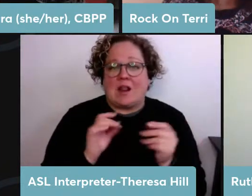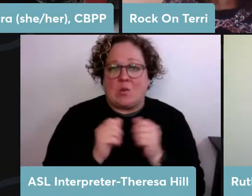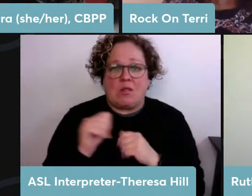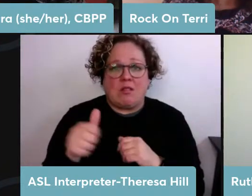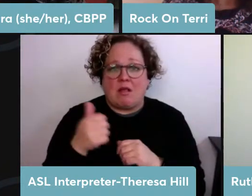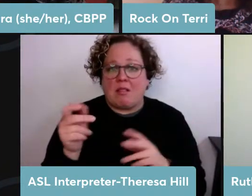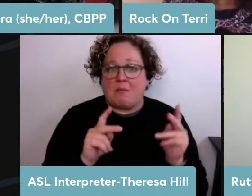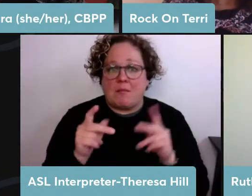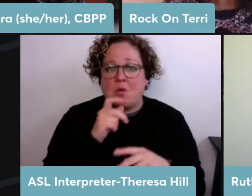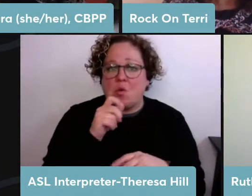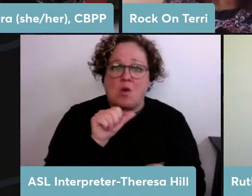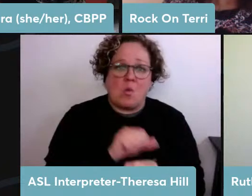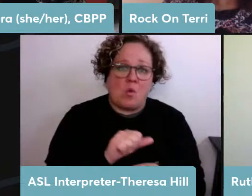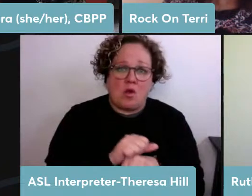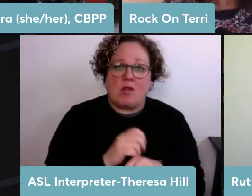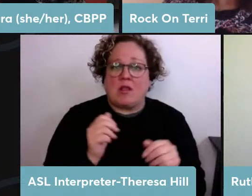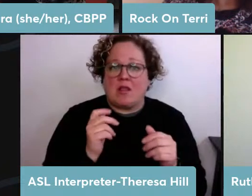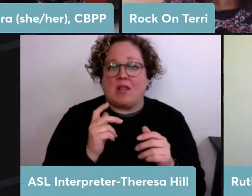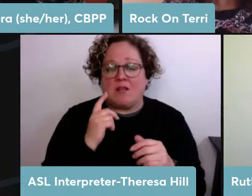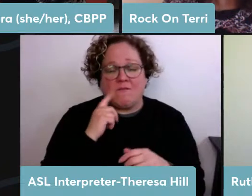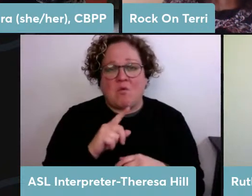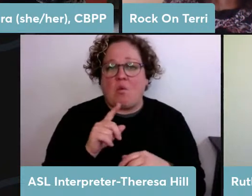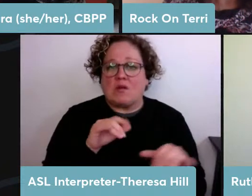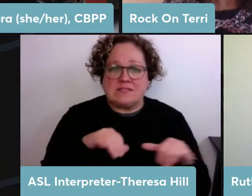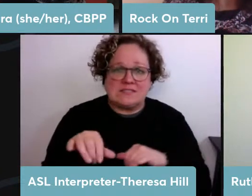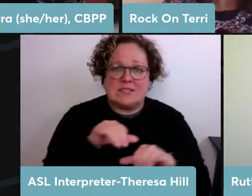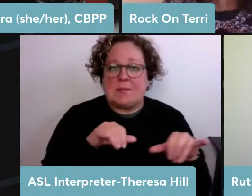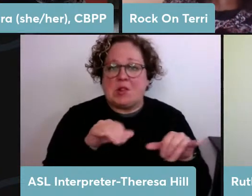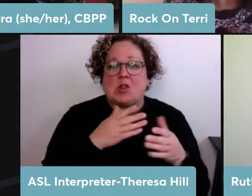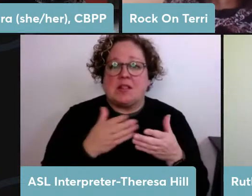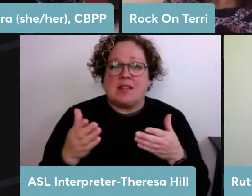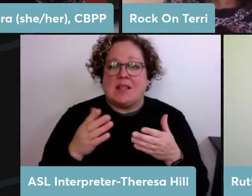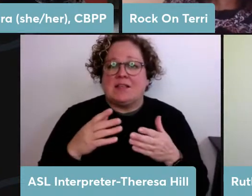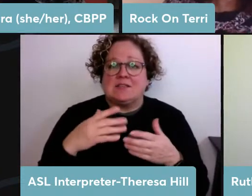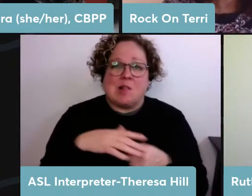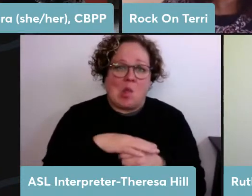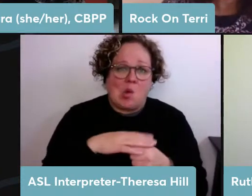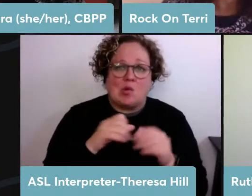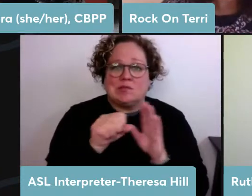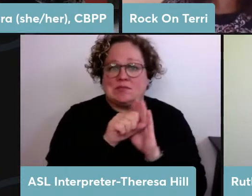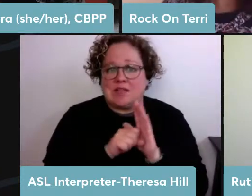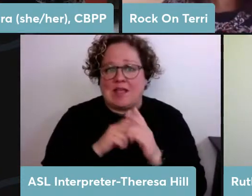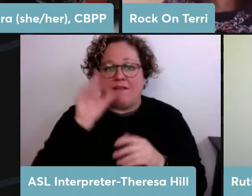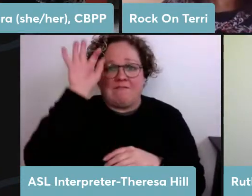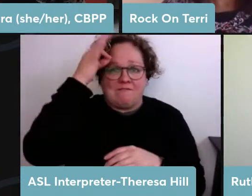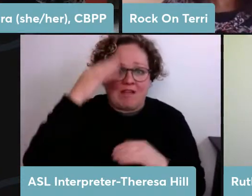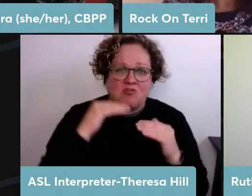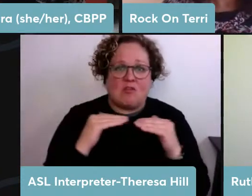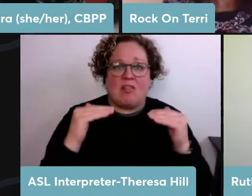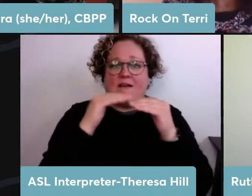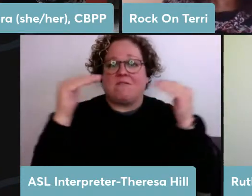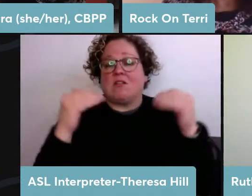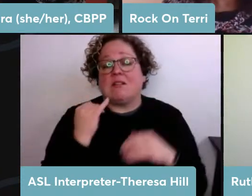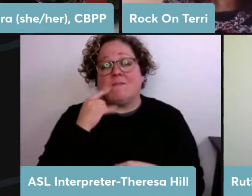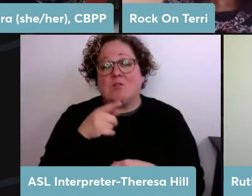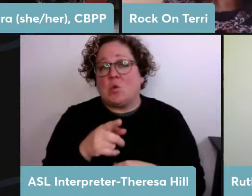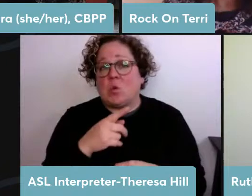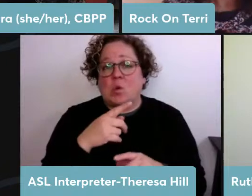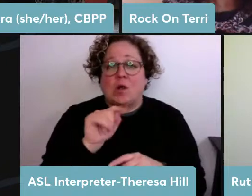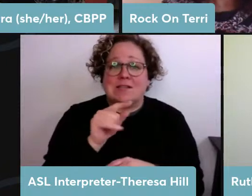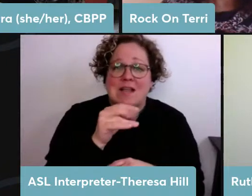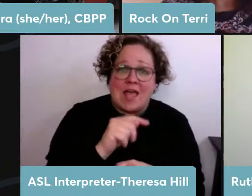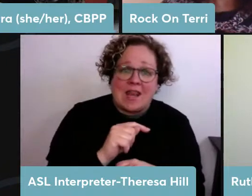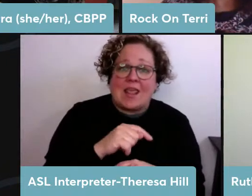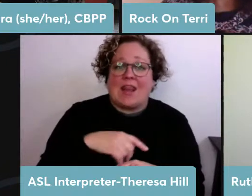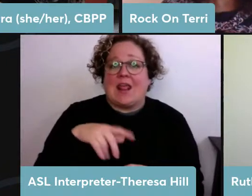similar things on the local, state, or federal level. And again, whether you're a tenant, a landlord, a